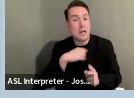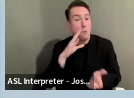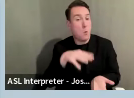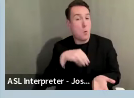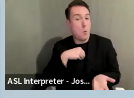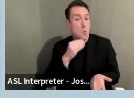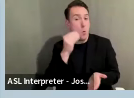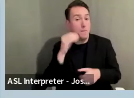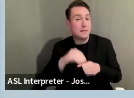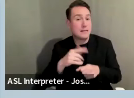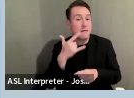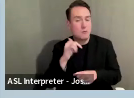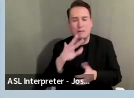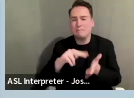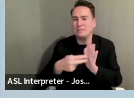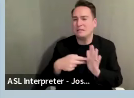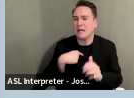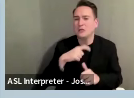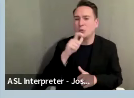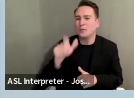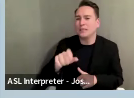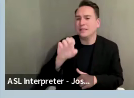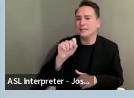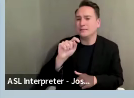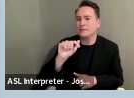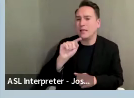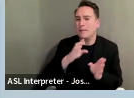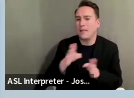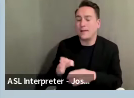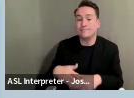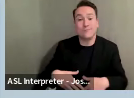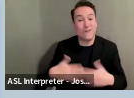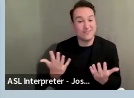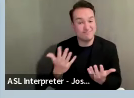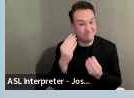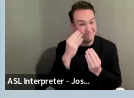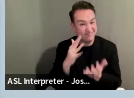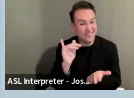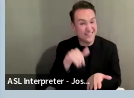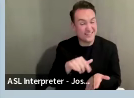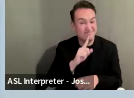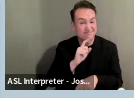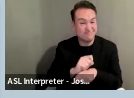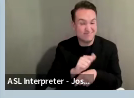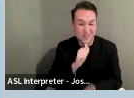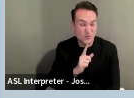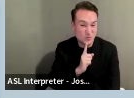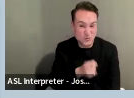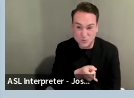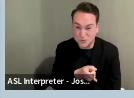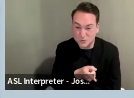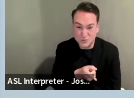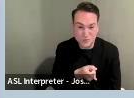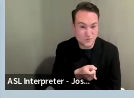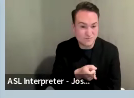in California, therefore I don't need estate planning. Well, that is false, and hopefully you will learn that by the end of